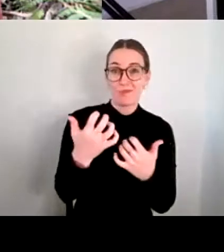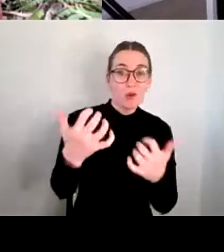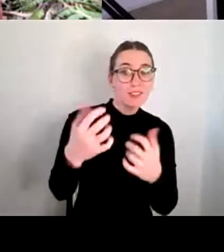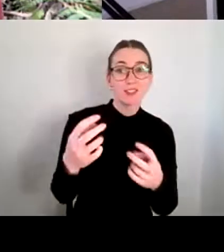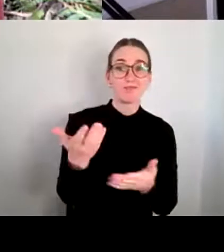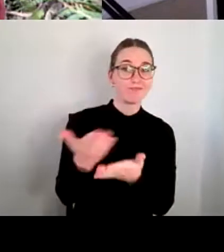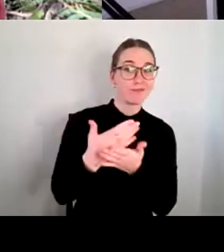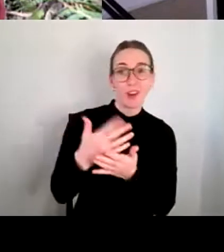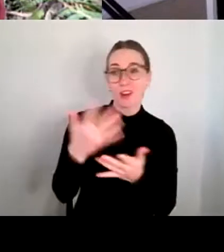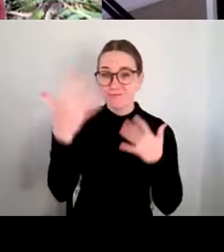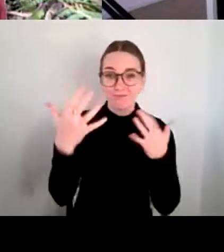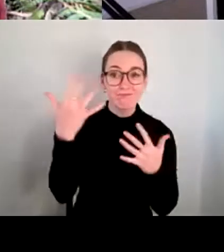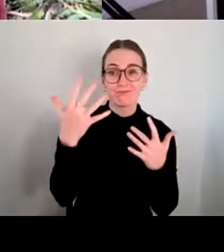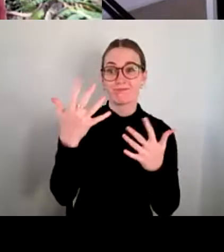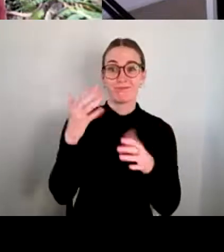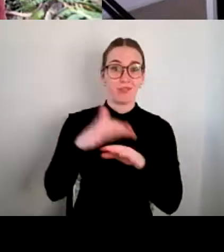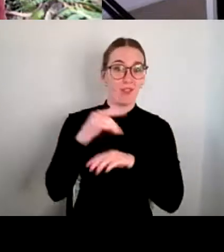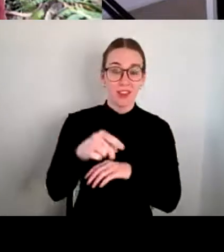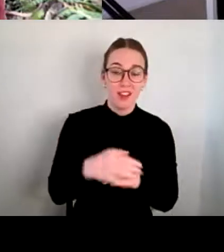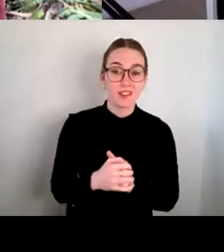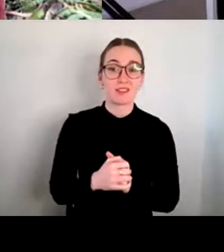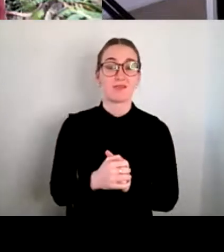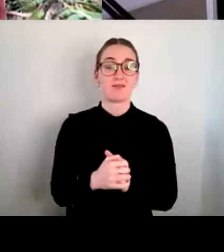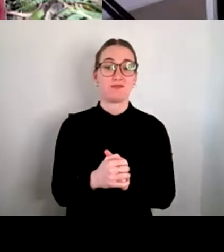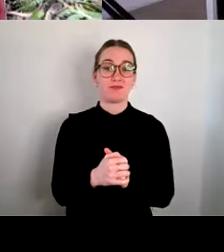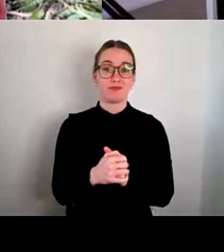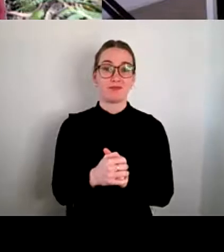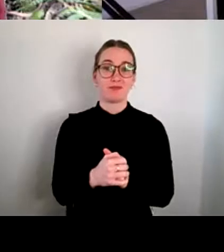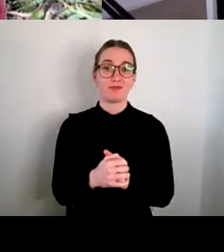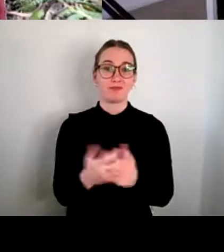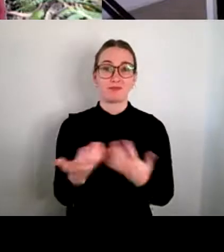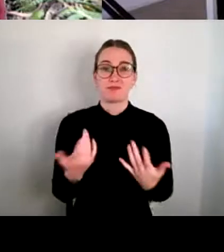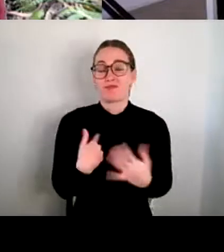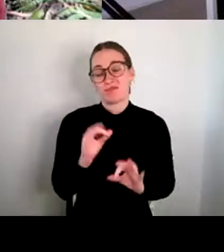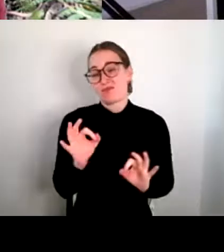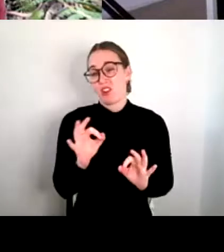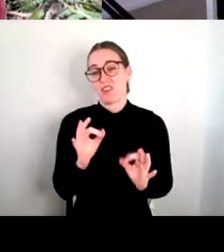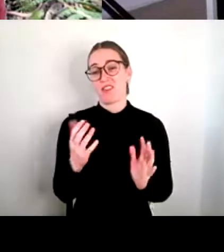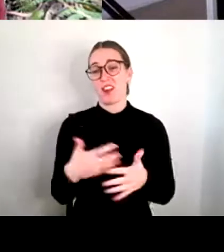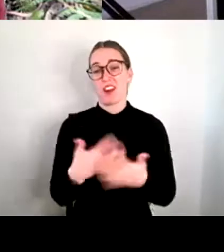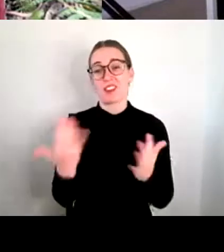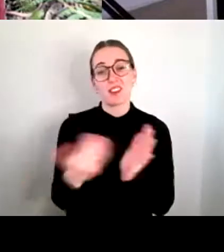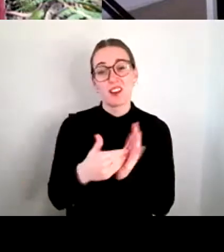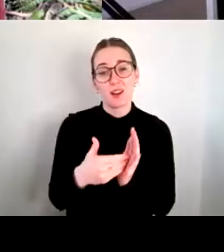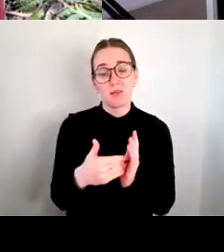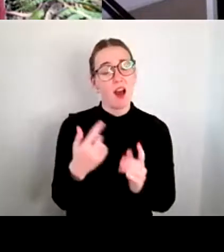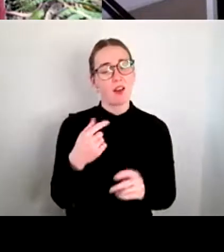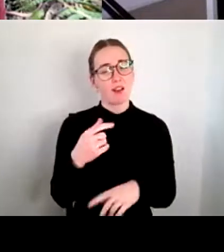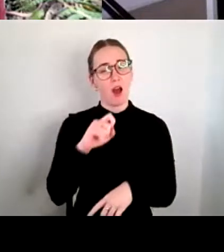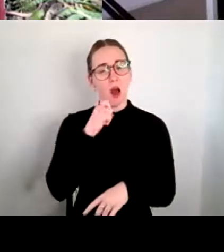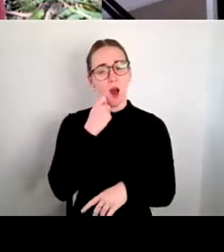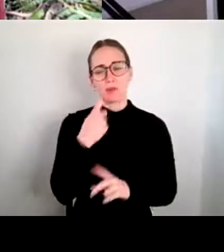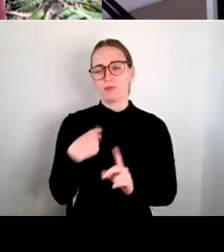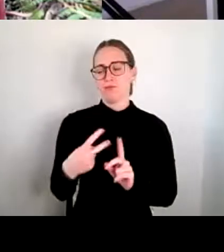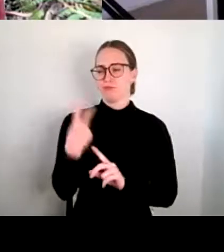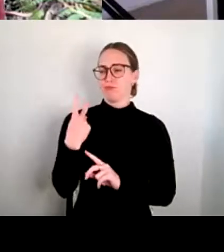privilege and politicization in the chat. But yeah, I don't have much more to add to that, other than I'll probably go away and think on it slowly for quite some time.